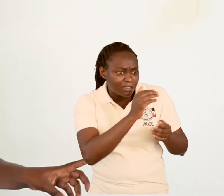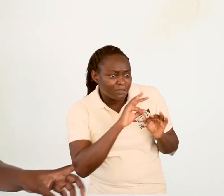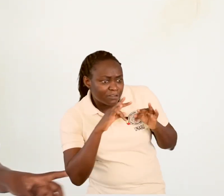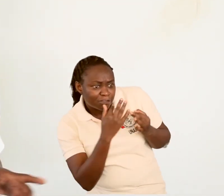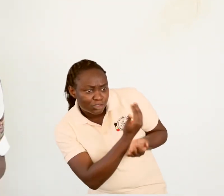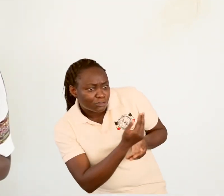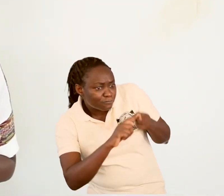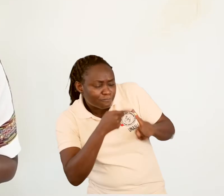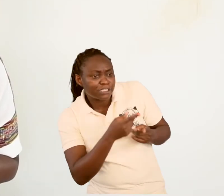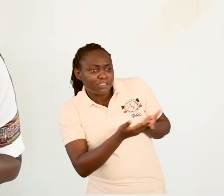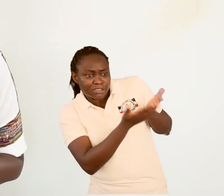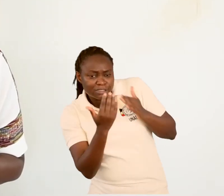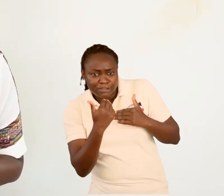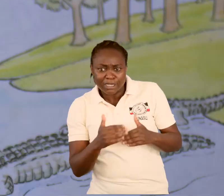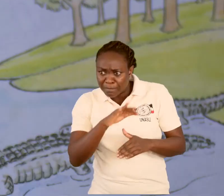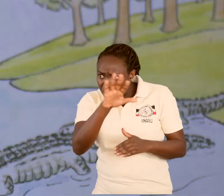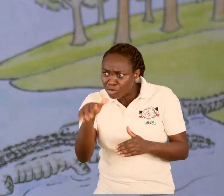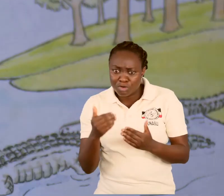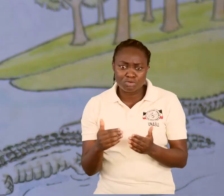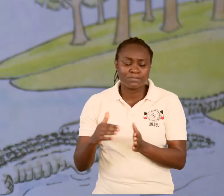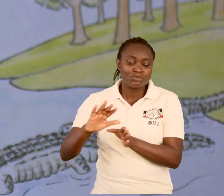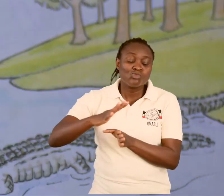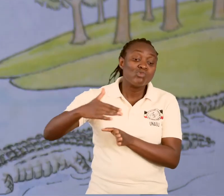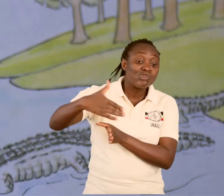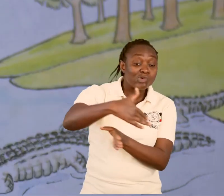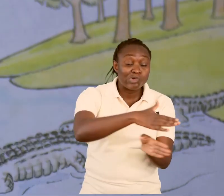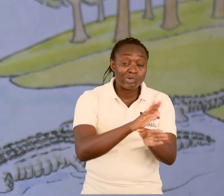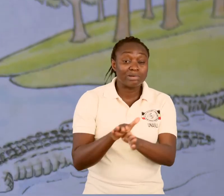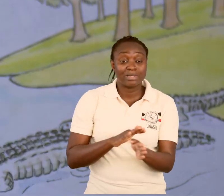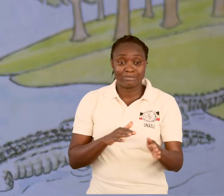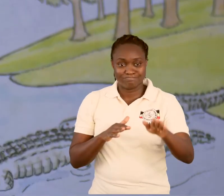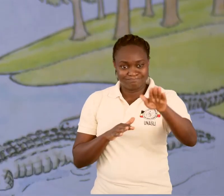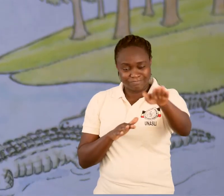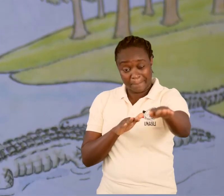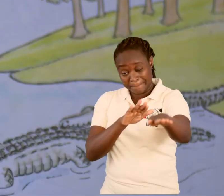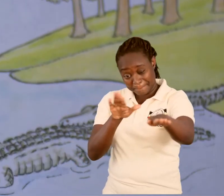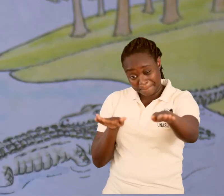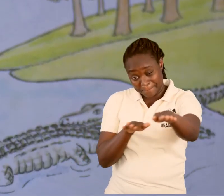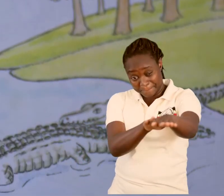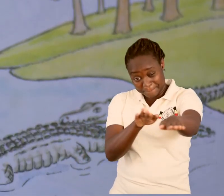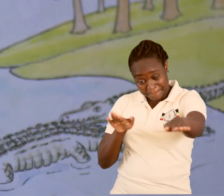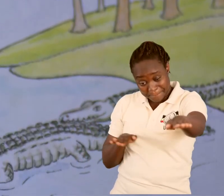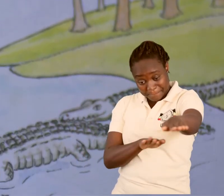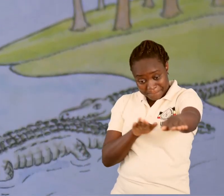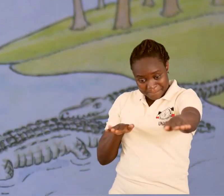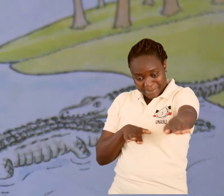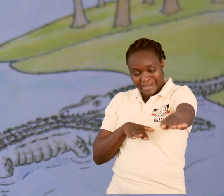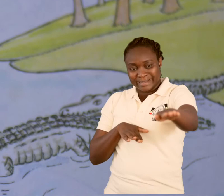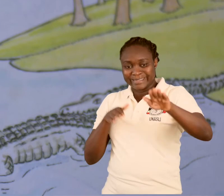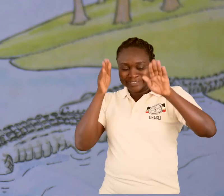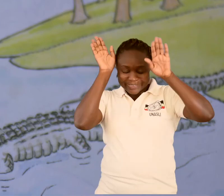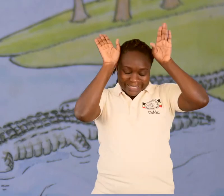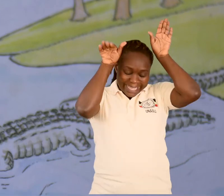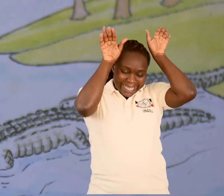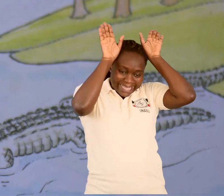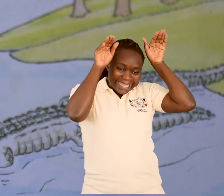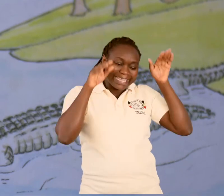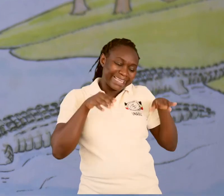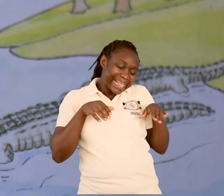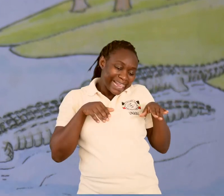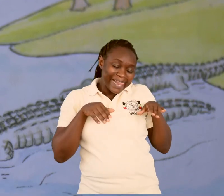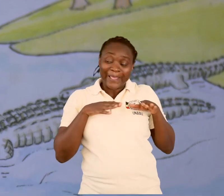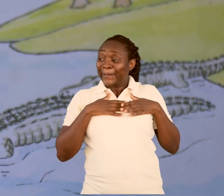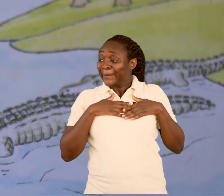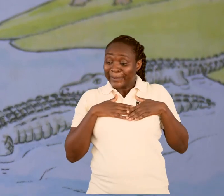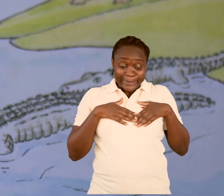the river. Hare jumped onto the back of old Crocodile, 1, onto the